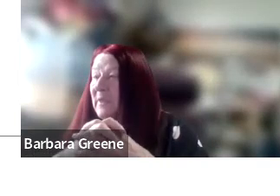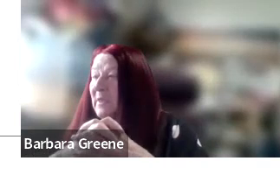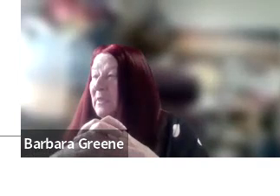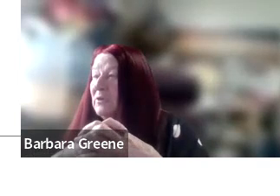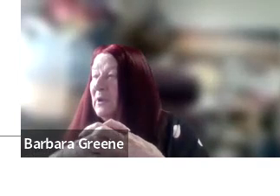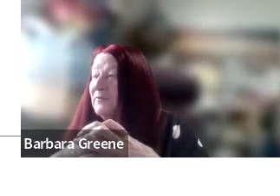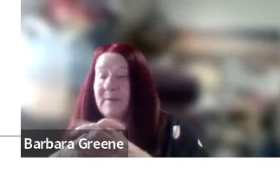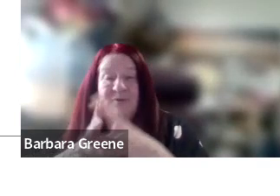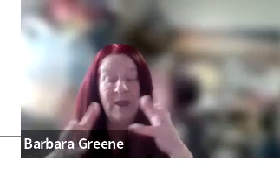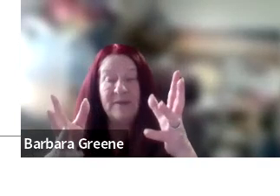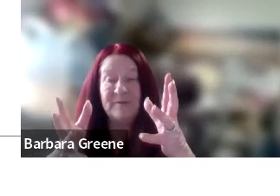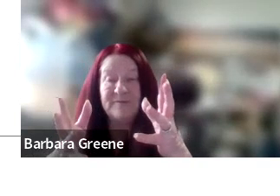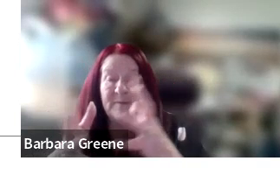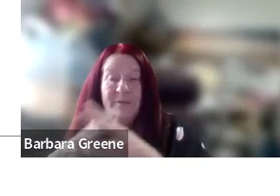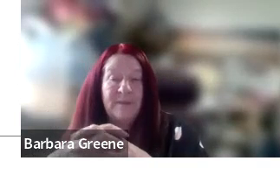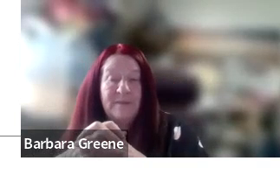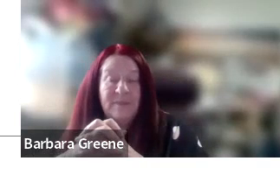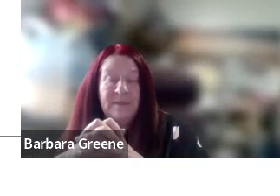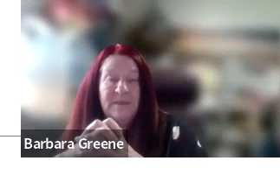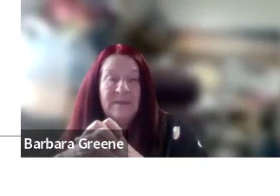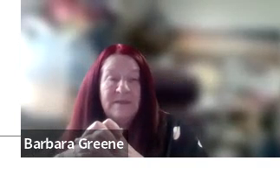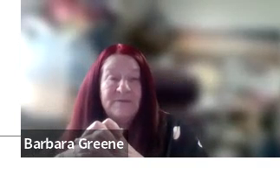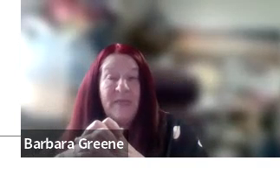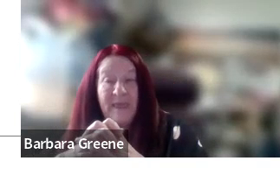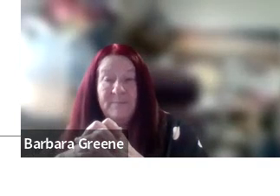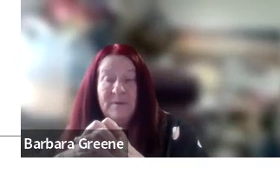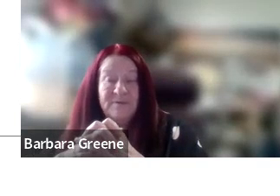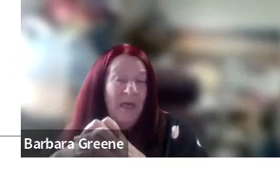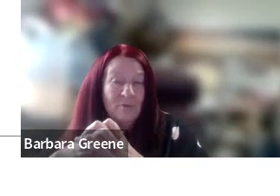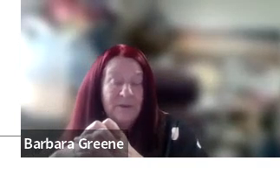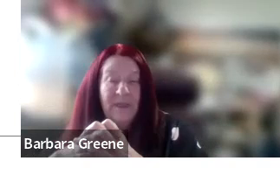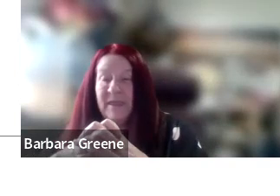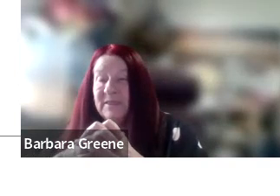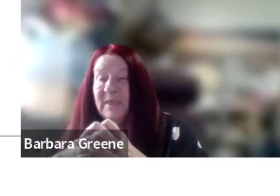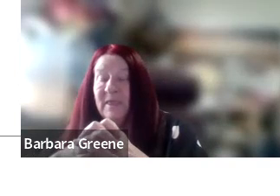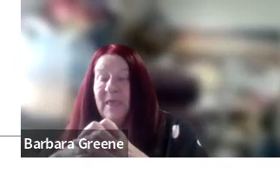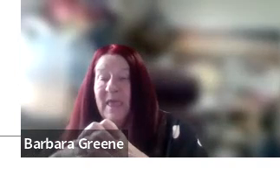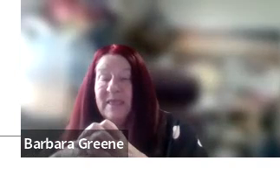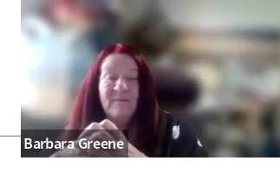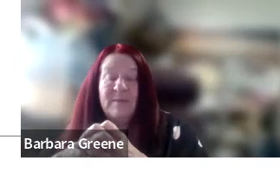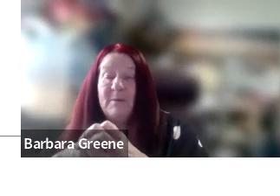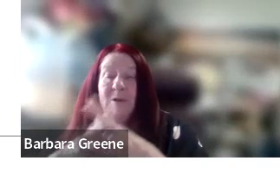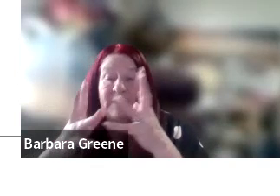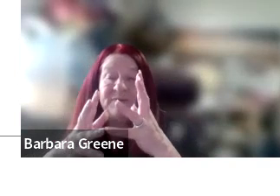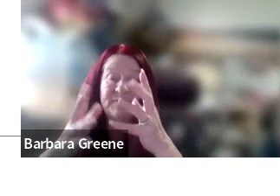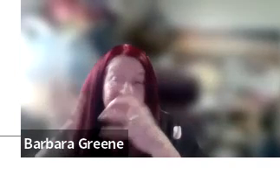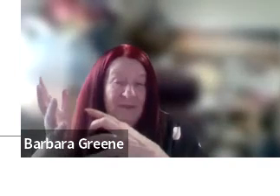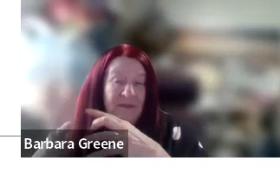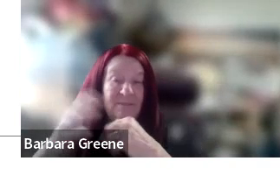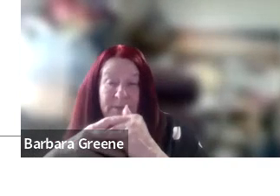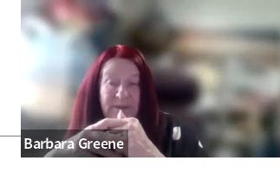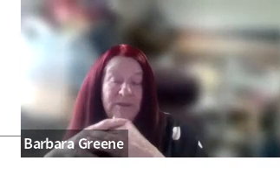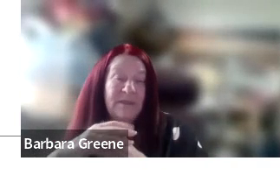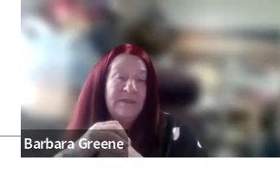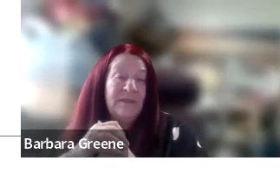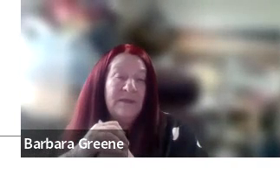of, subsidizing some of the staff salary and giving them a place to sit